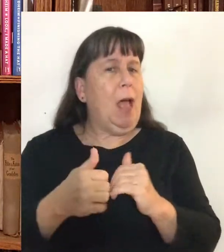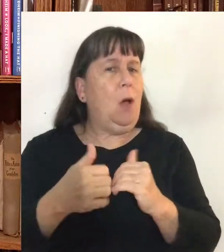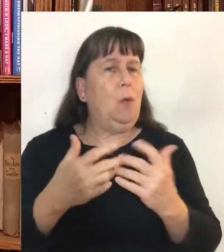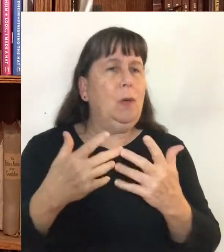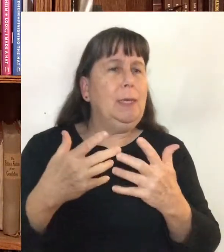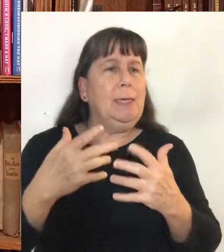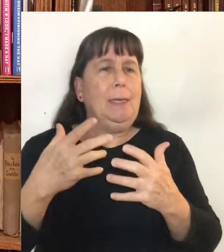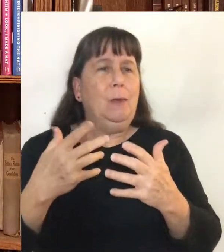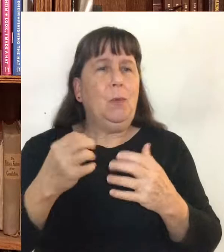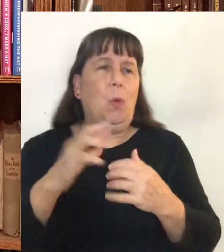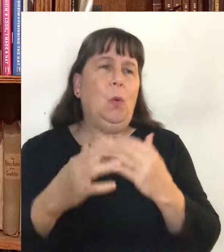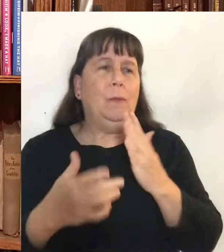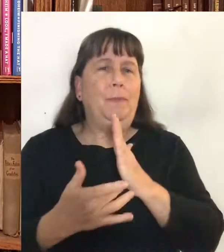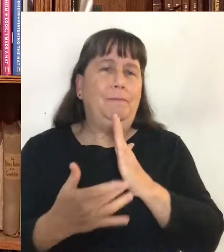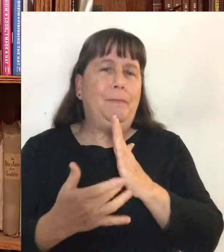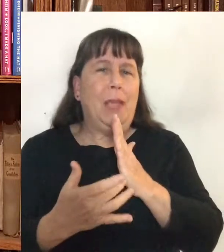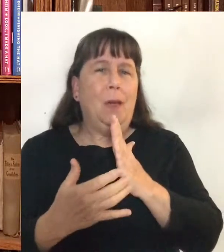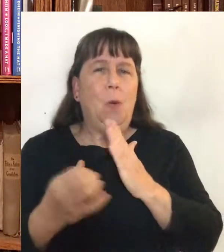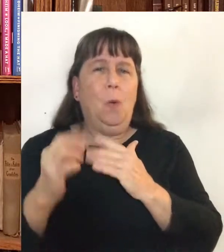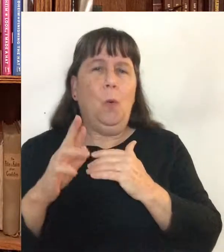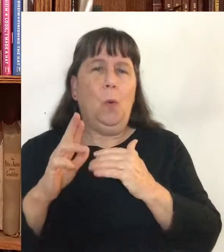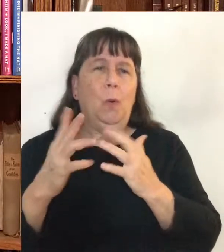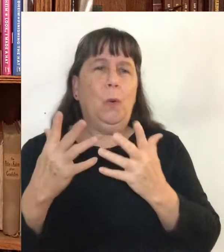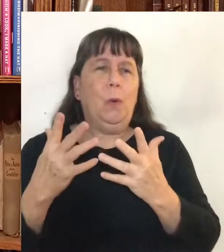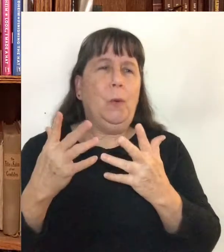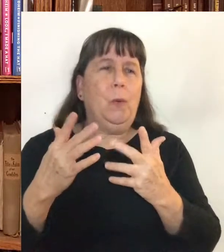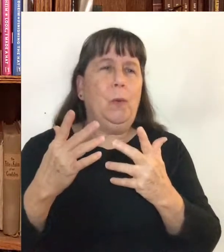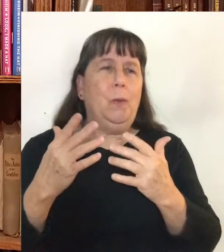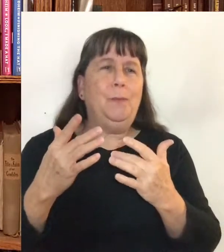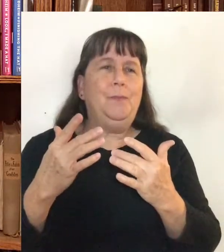rather the electronics of this whole thing,